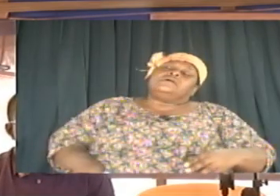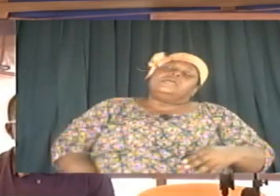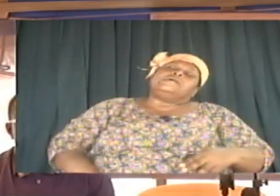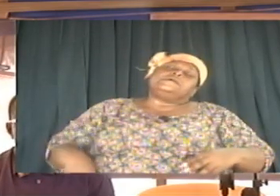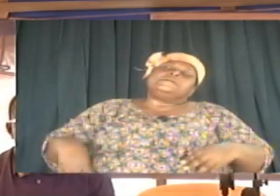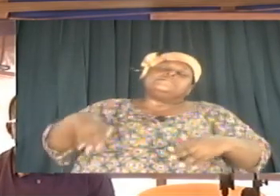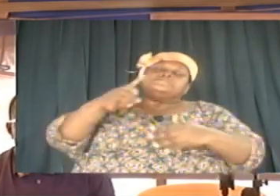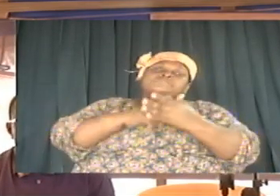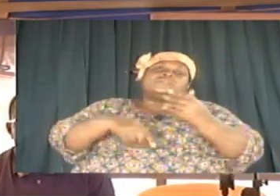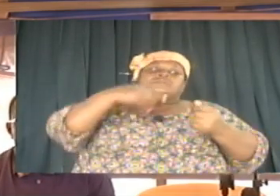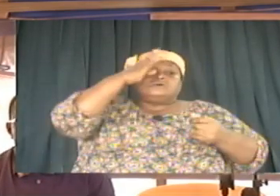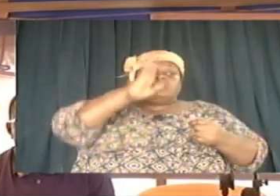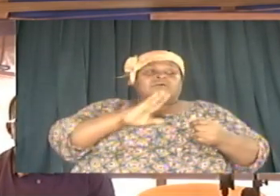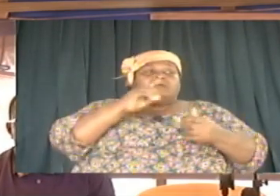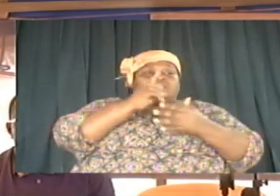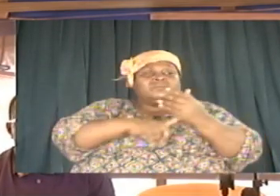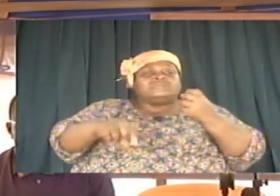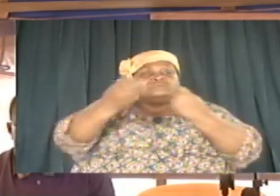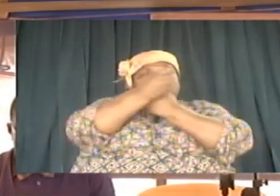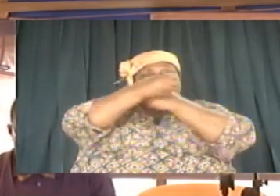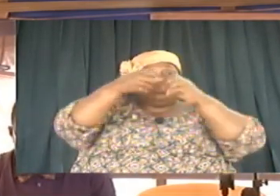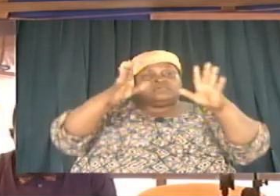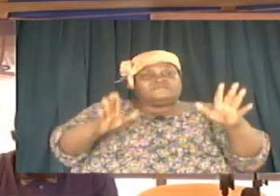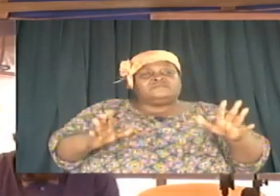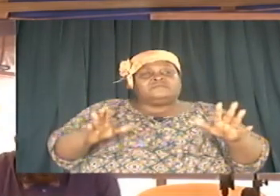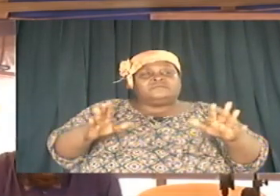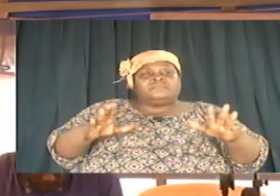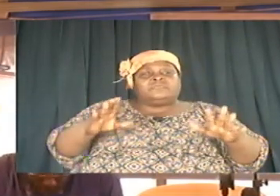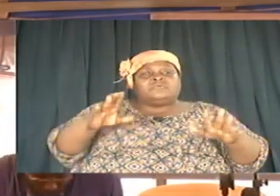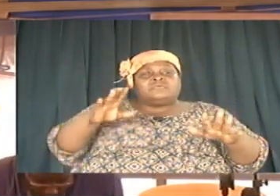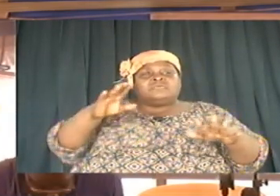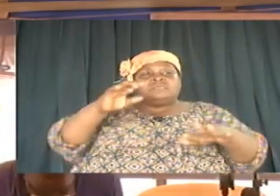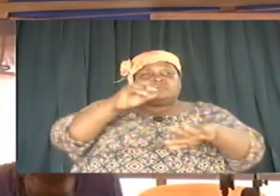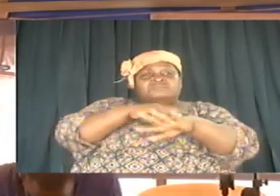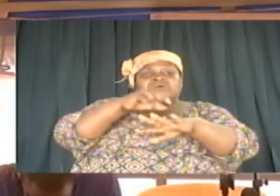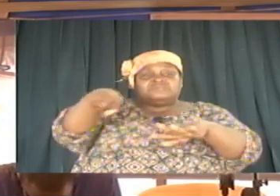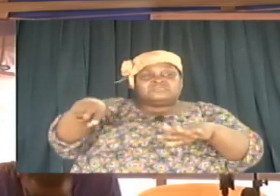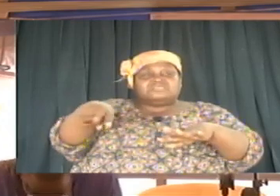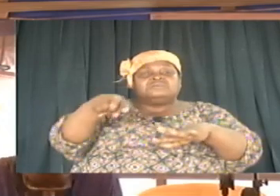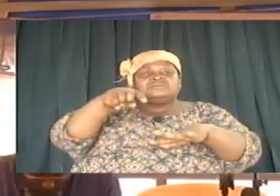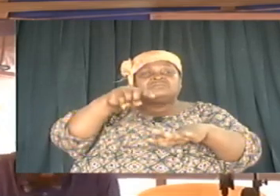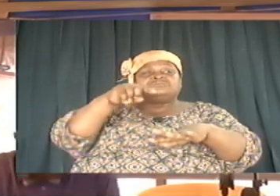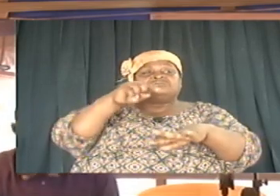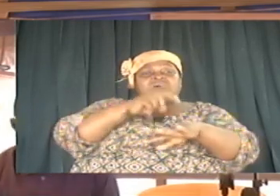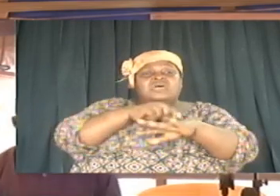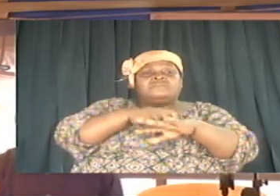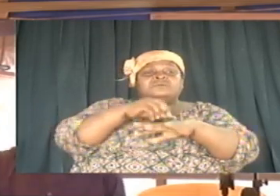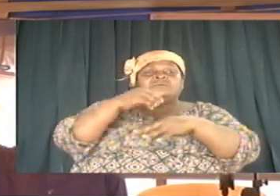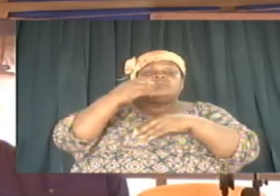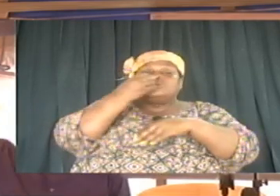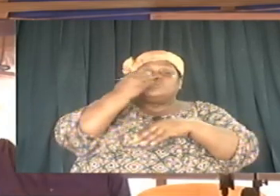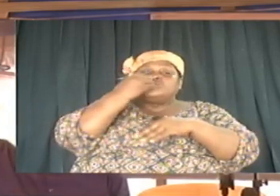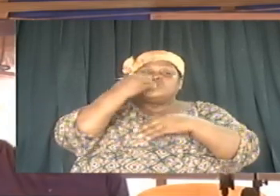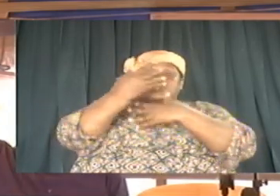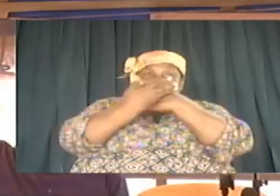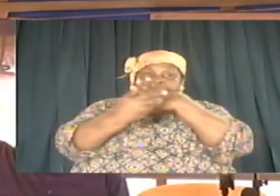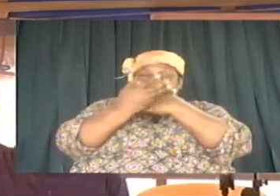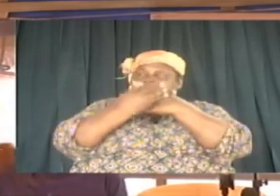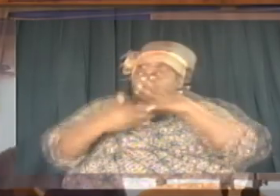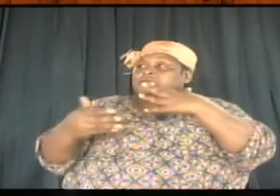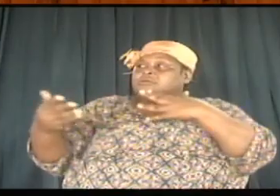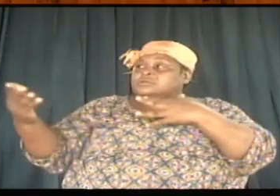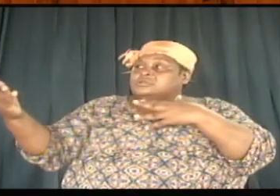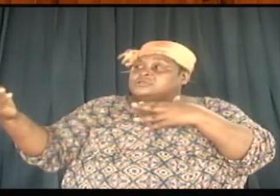time, I'm going to ask us first to eat the bread. Can we do it right now together in Jesus'